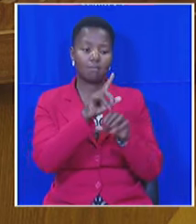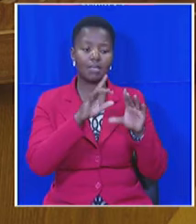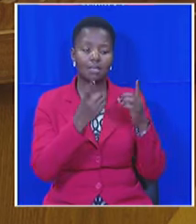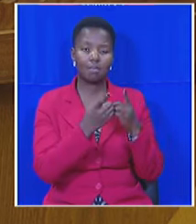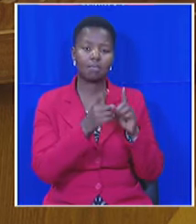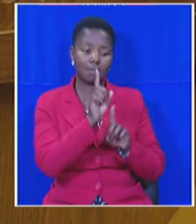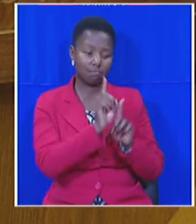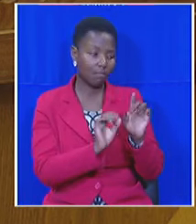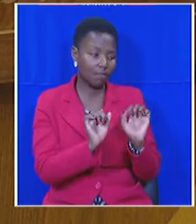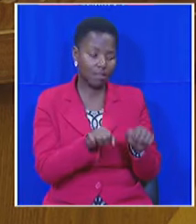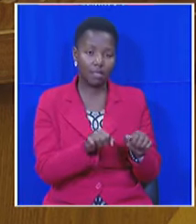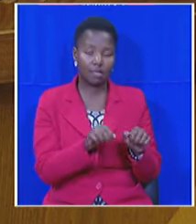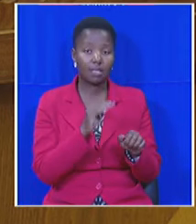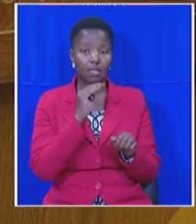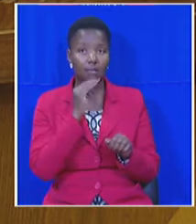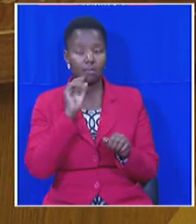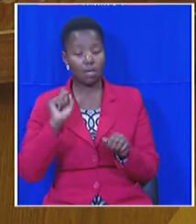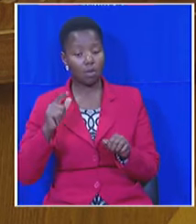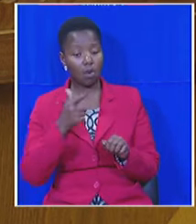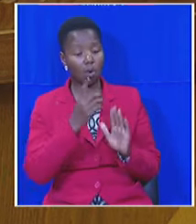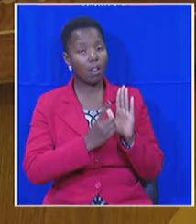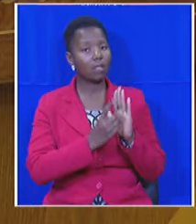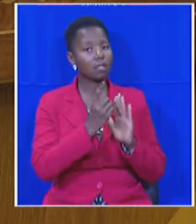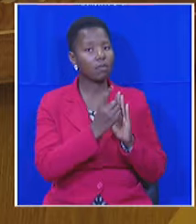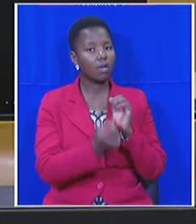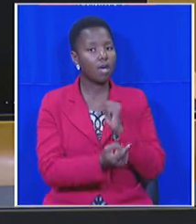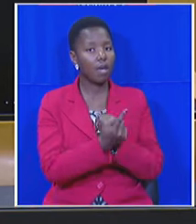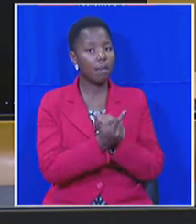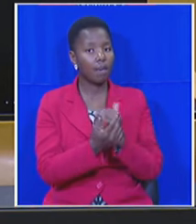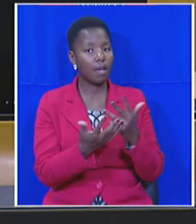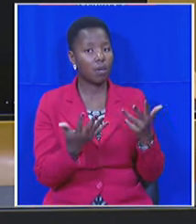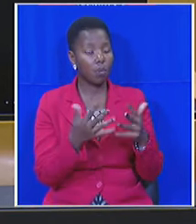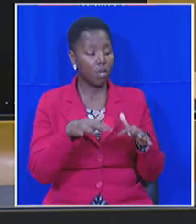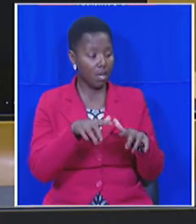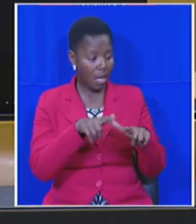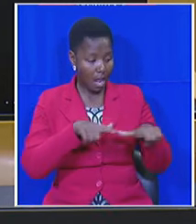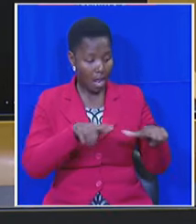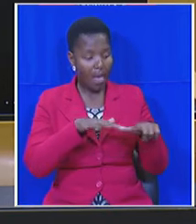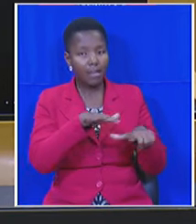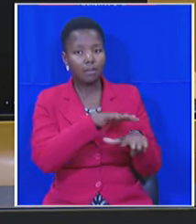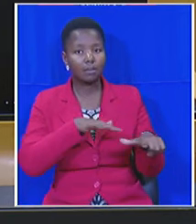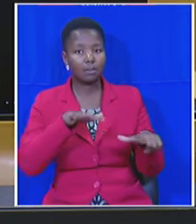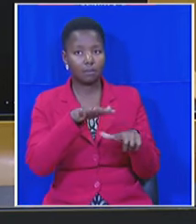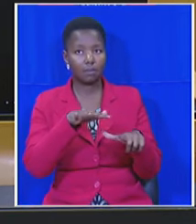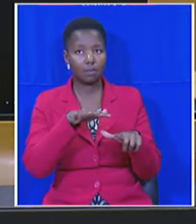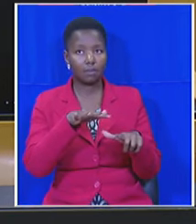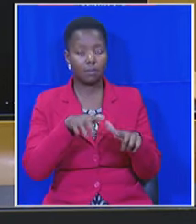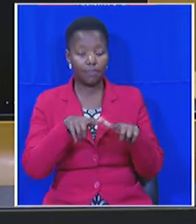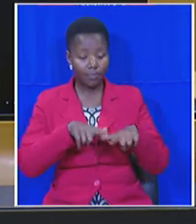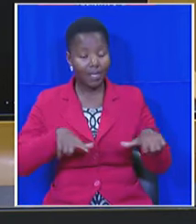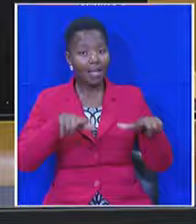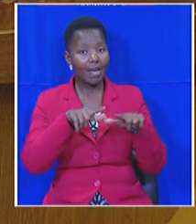is all development happens on and in land. Land defines us as a